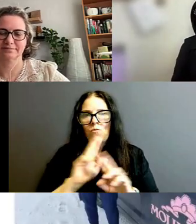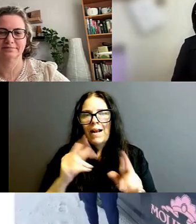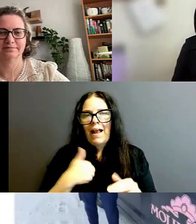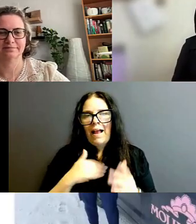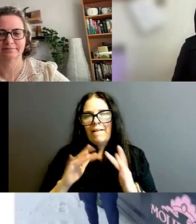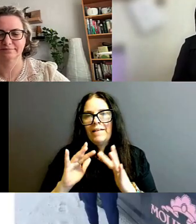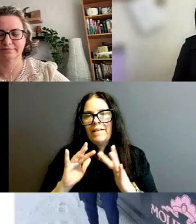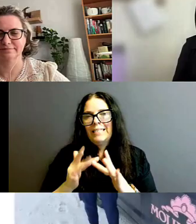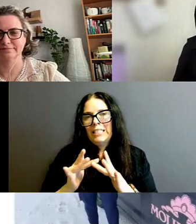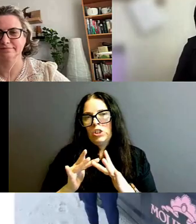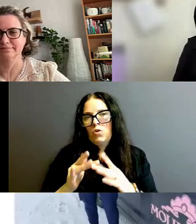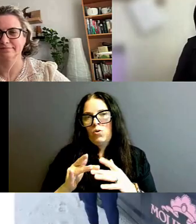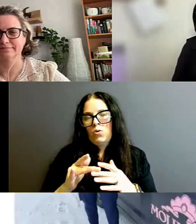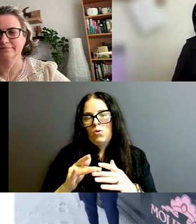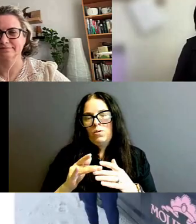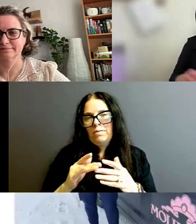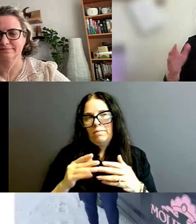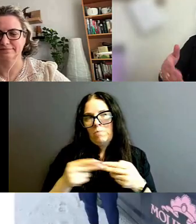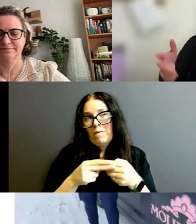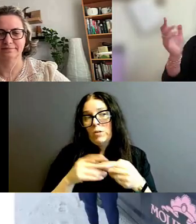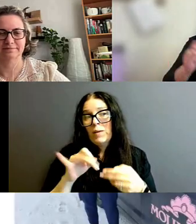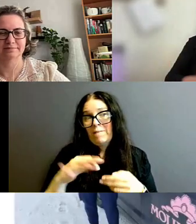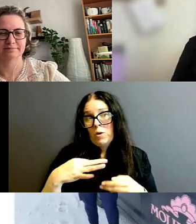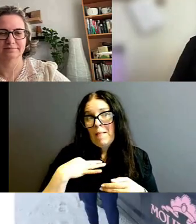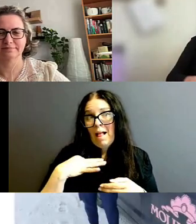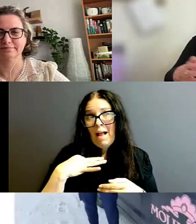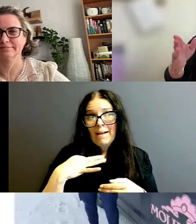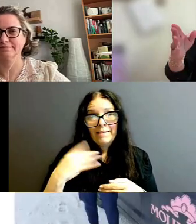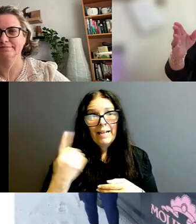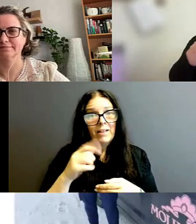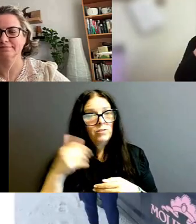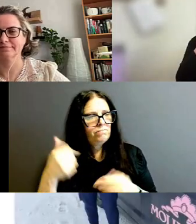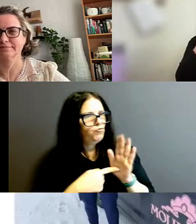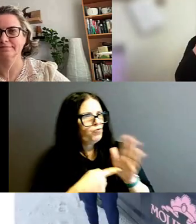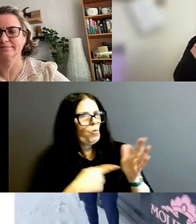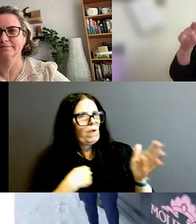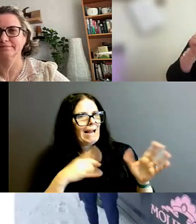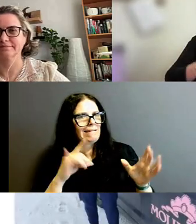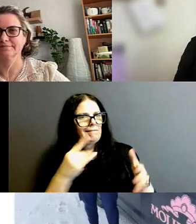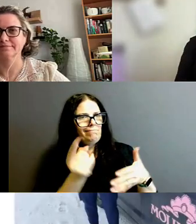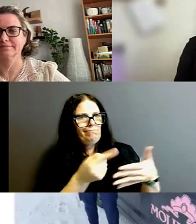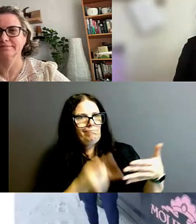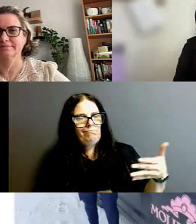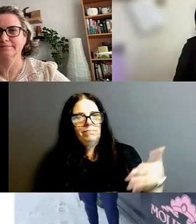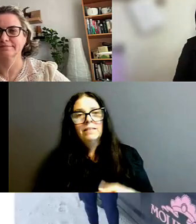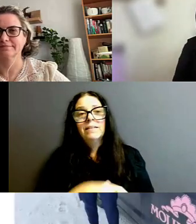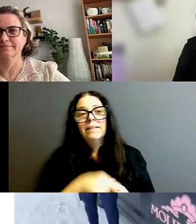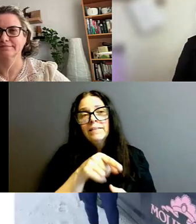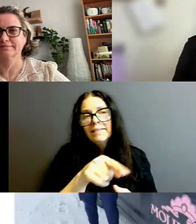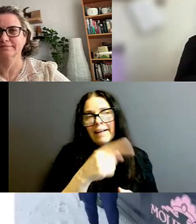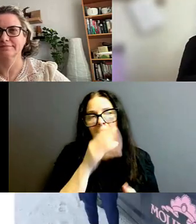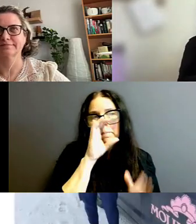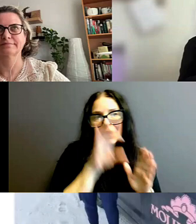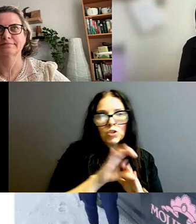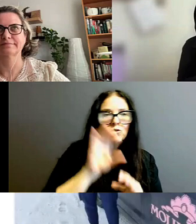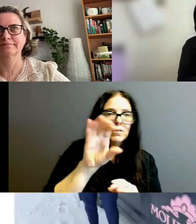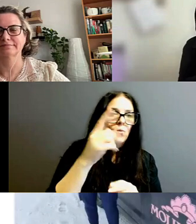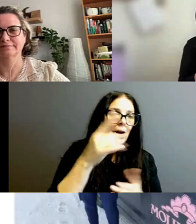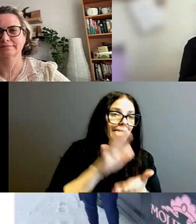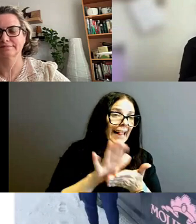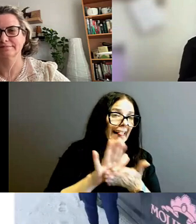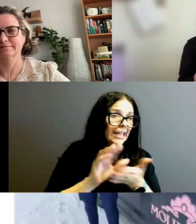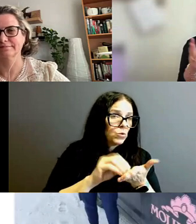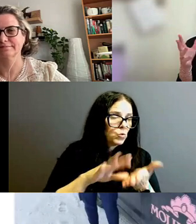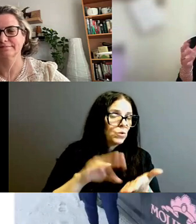job somewhere else, this is what I've done, right? And again, I have pictures there of one of our cleaner students at the top. She got hired